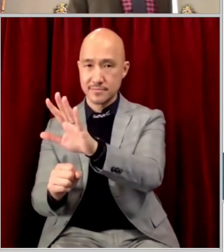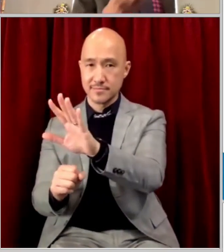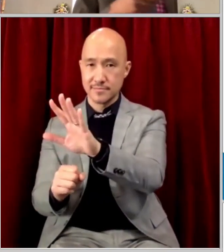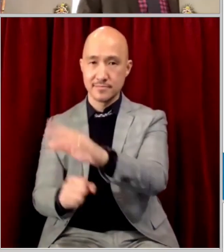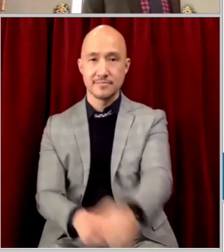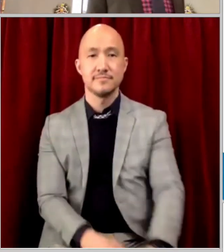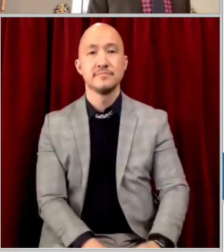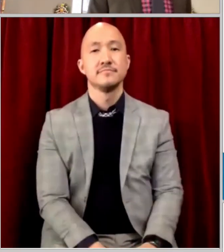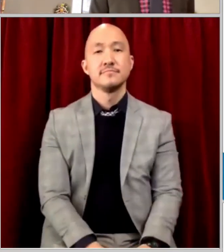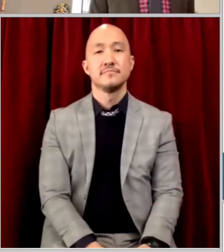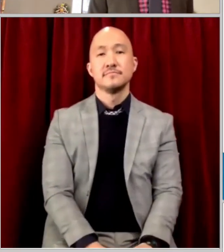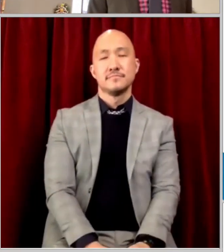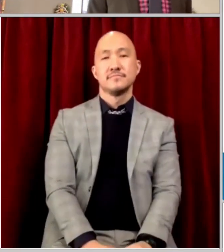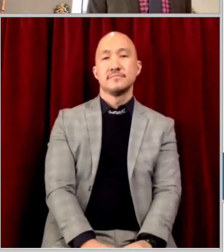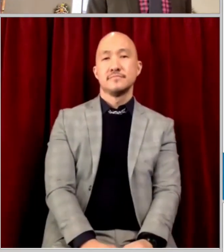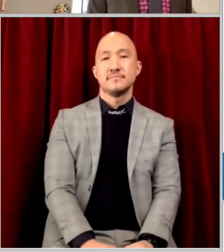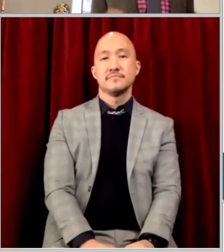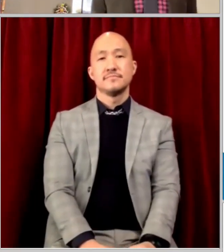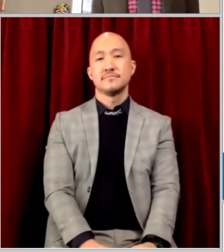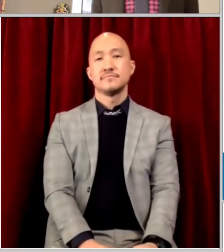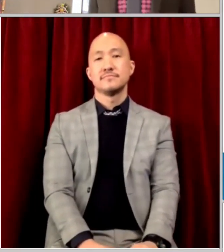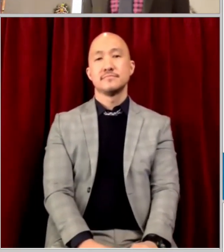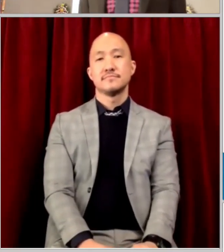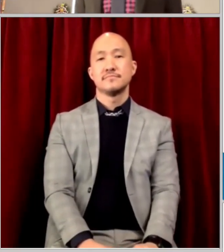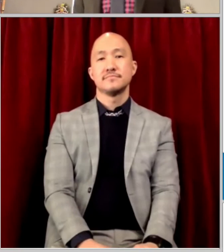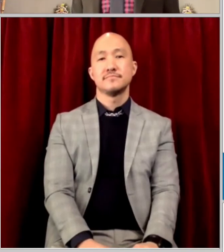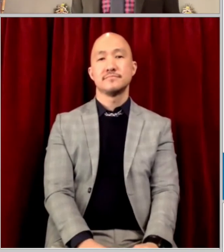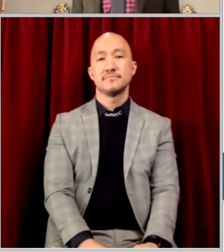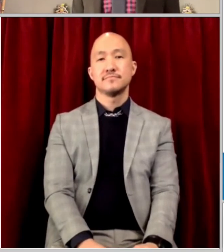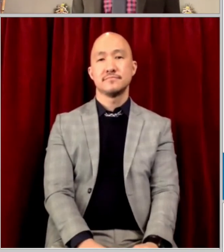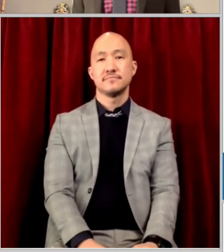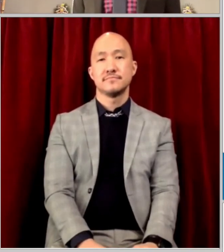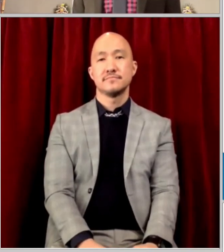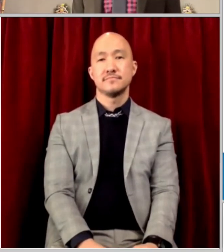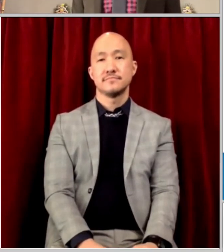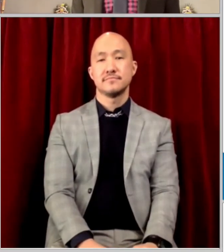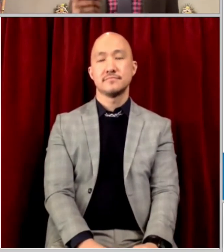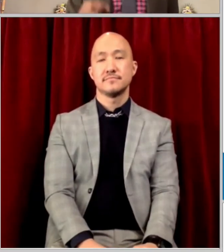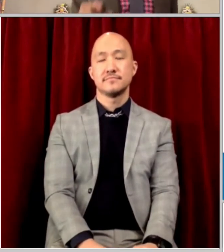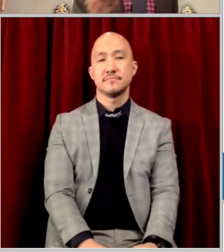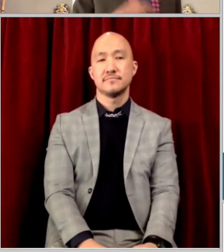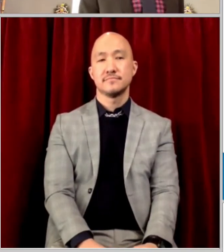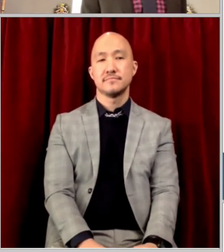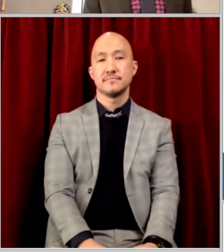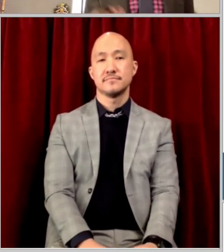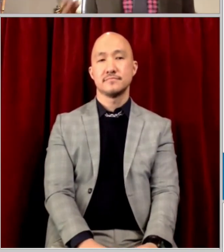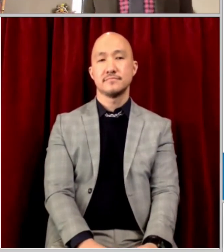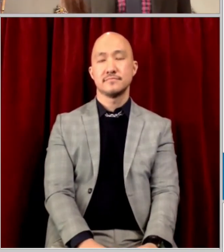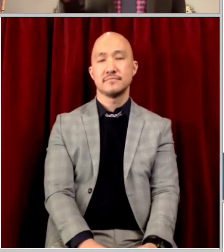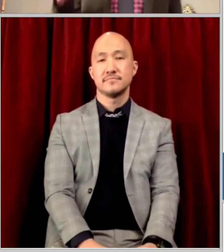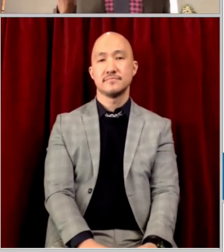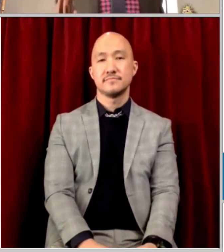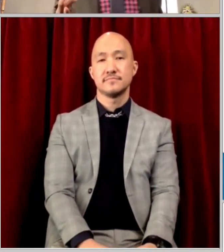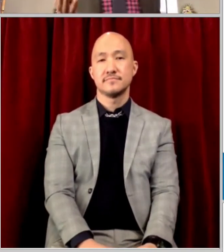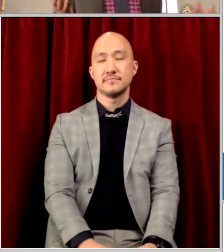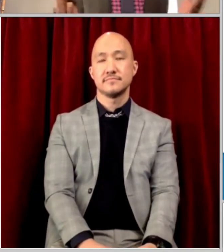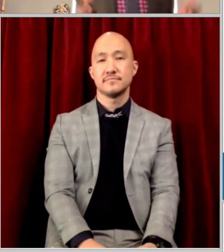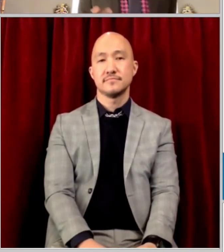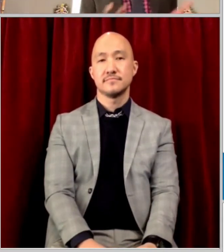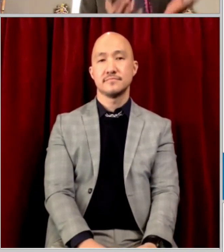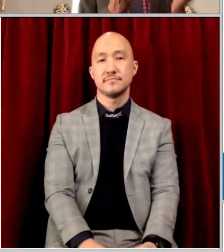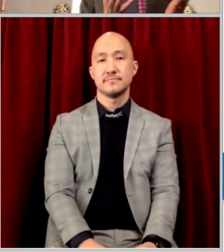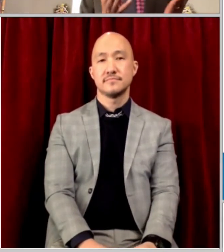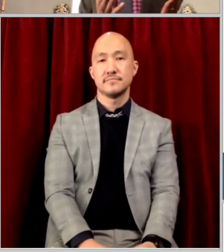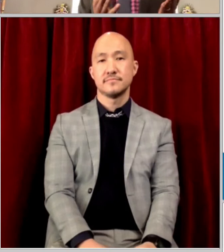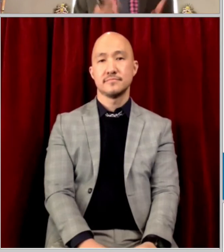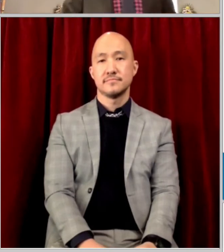If that happens for you, the outcome is not good, right? God's intention for us in elevating us pretty